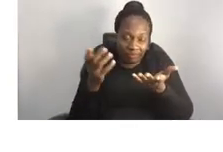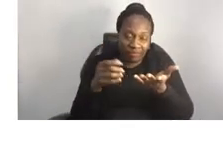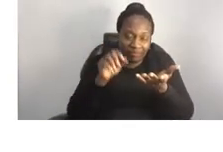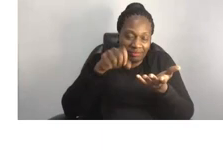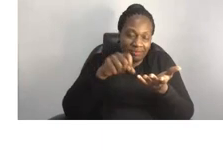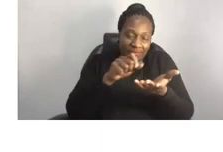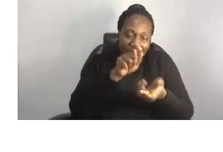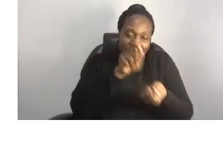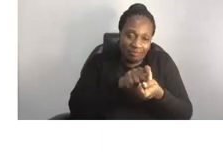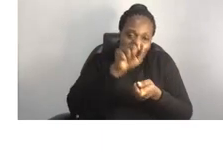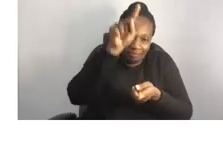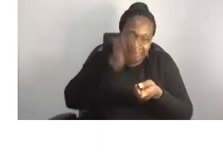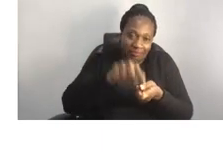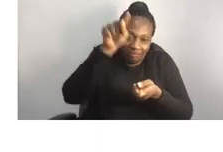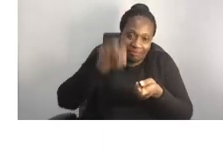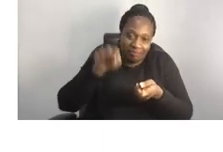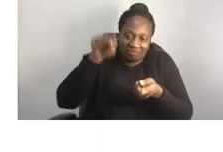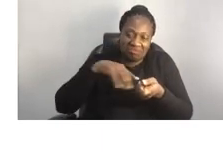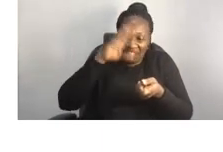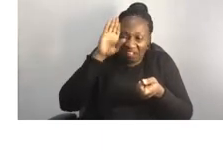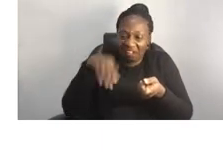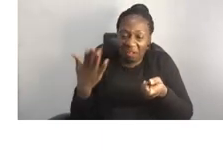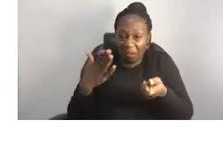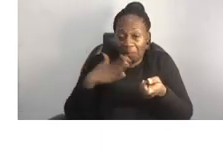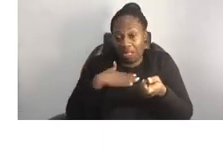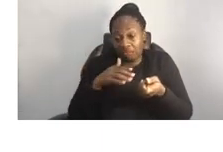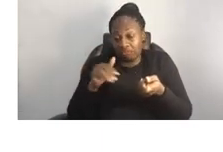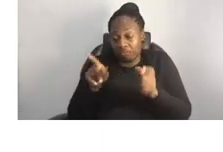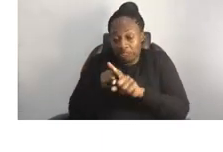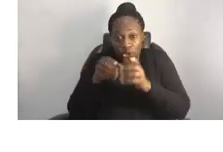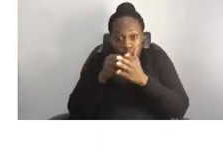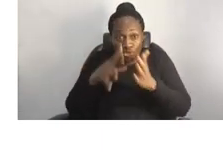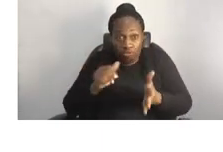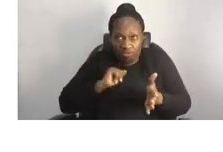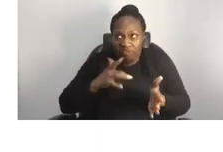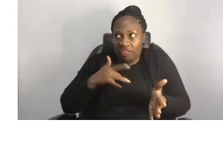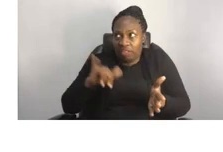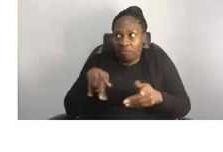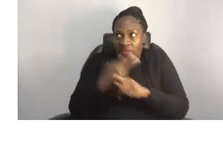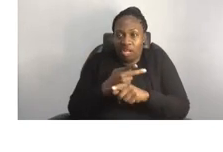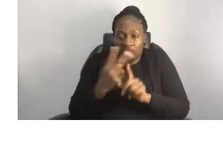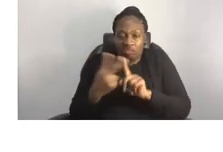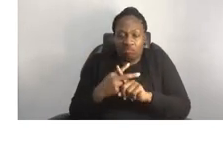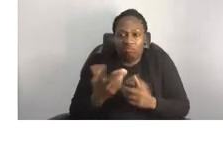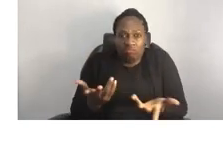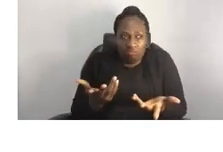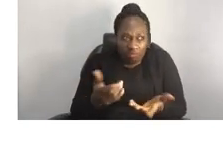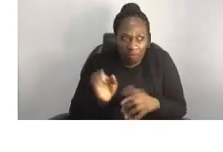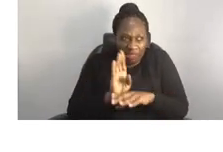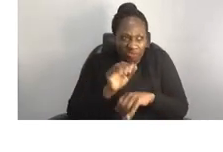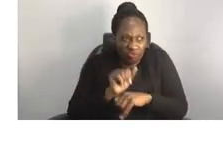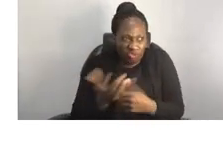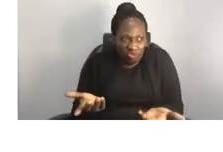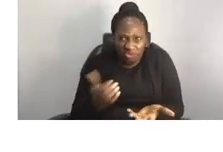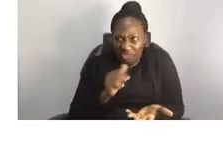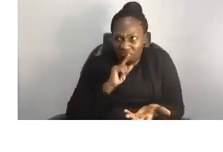those are exactly right. And I know myself as a student, I've always, you know, felt that way with those types of assignments too, that they're really busy work.